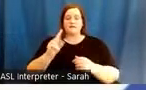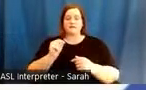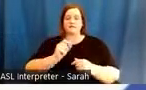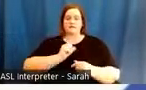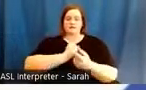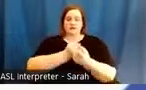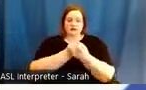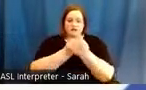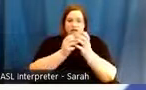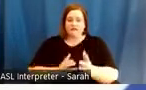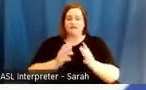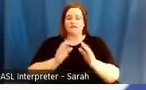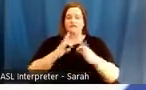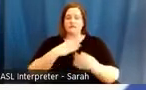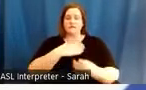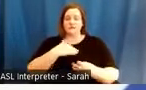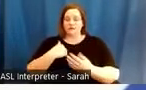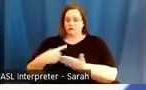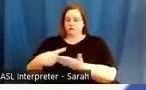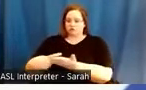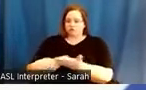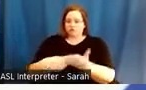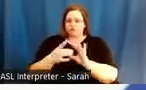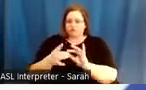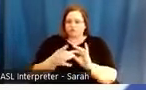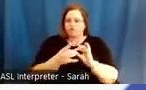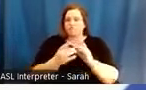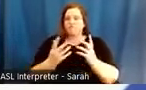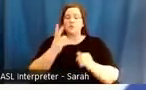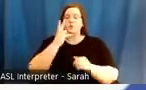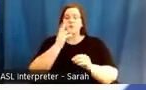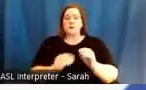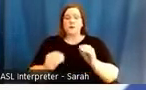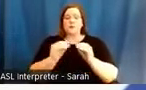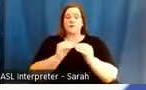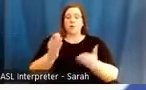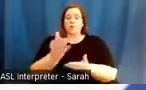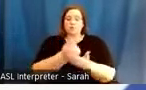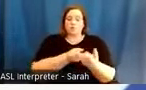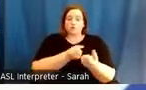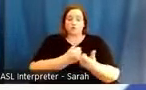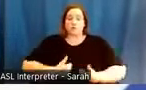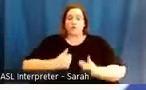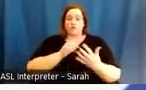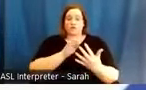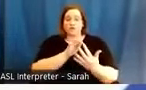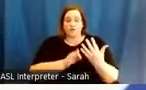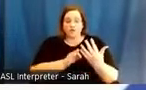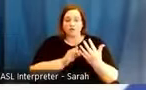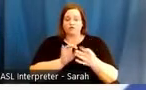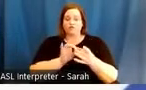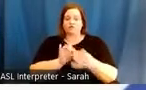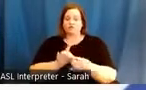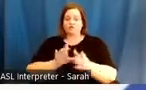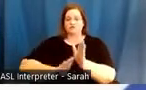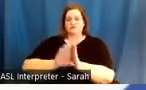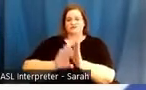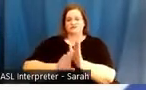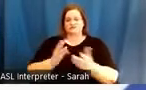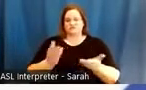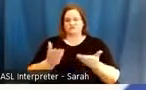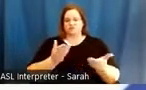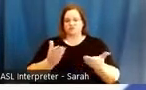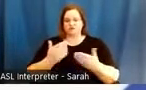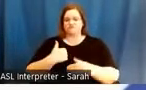and family members are talking about how they would like to see more service-supported living options in developmental services. I